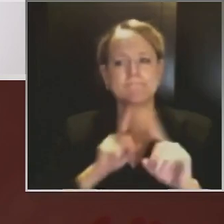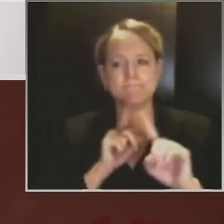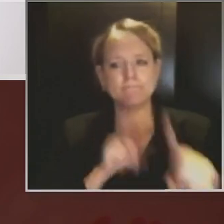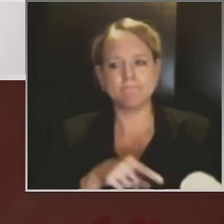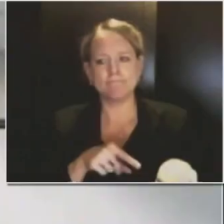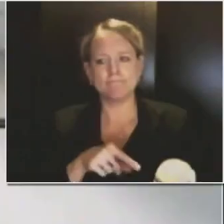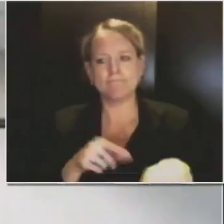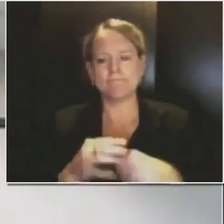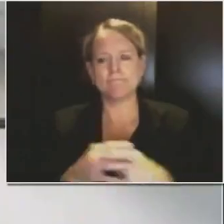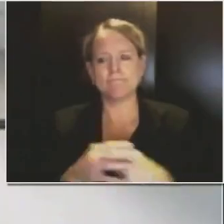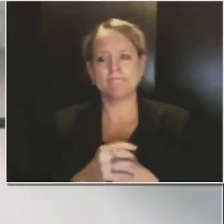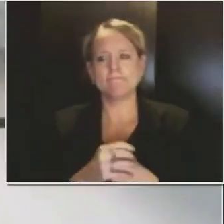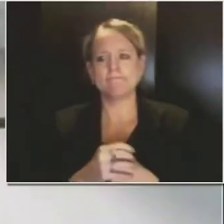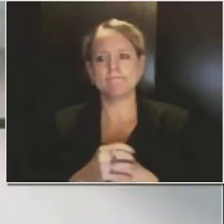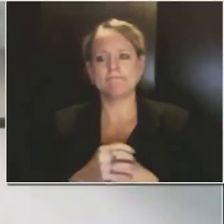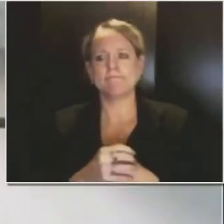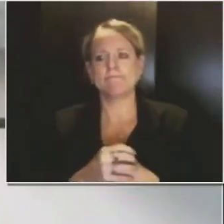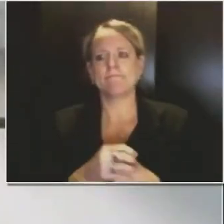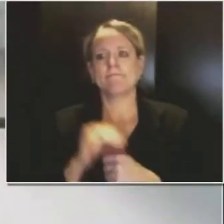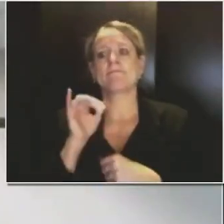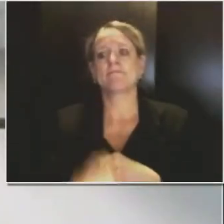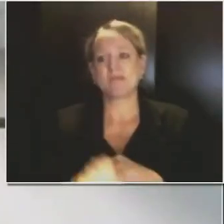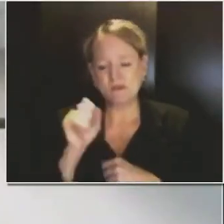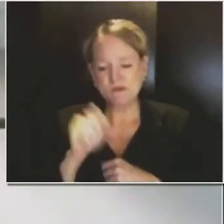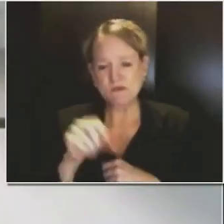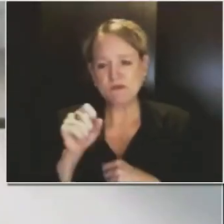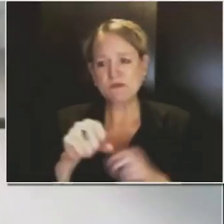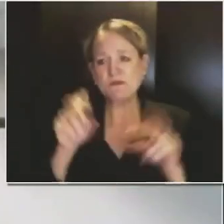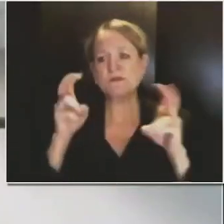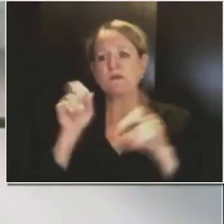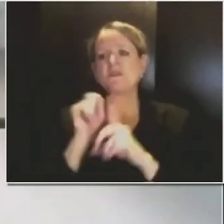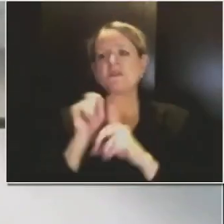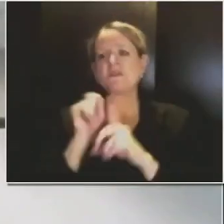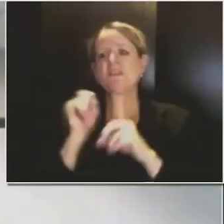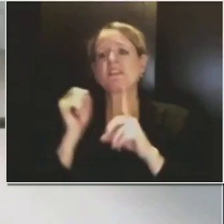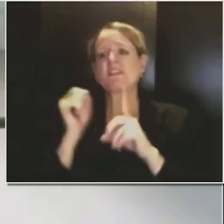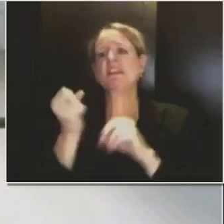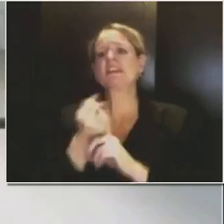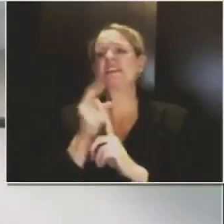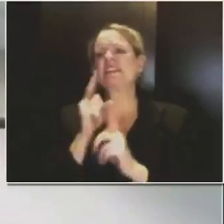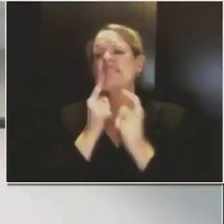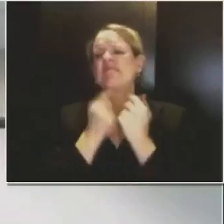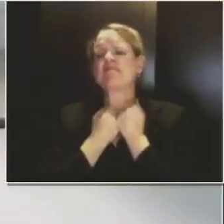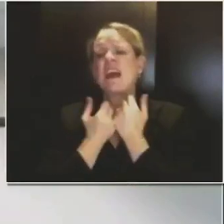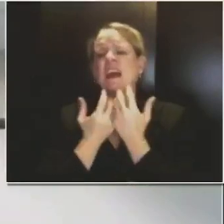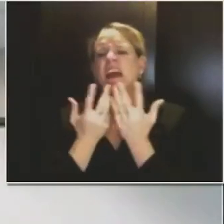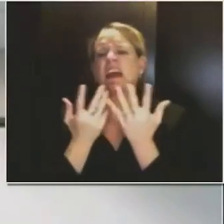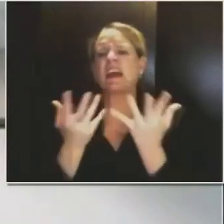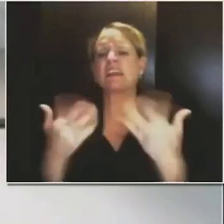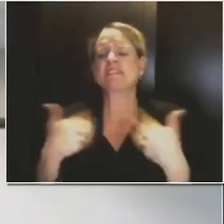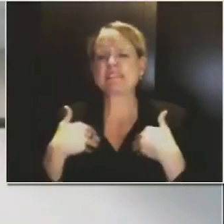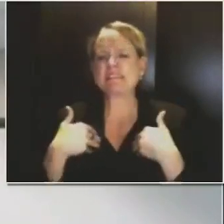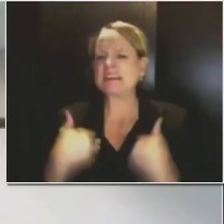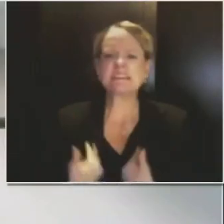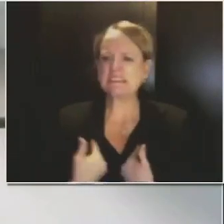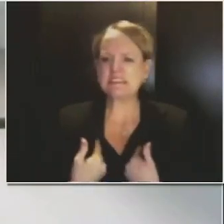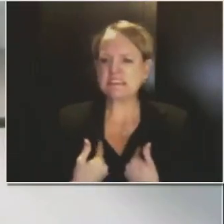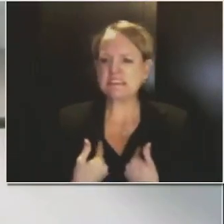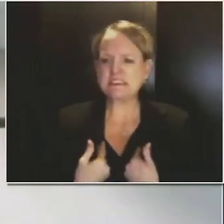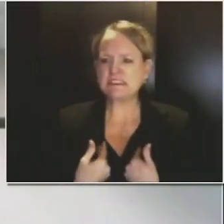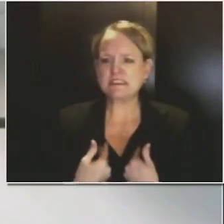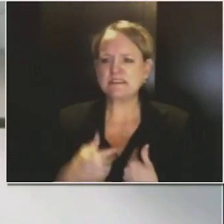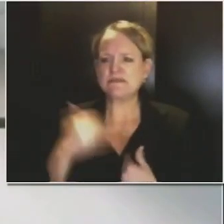job of keeping COVID-19 out of those facilities. And as Secretary Kohler said, she wondered how long it would